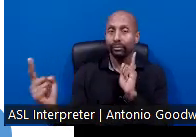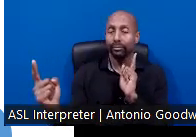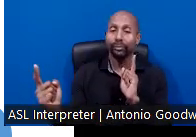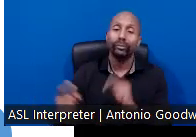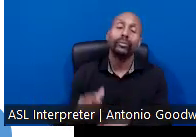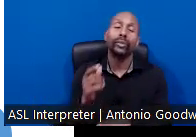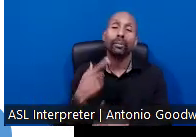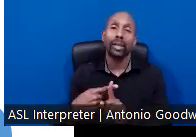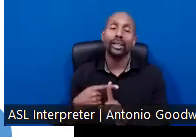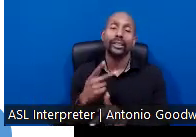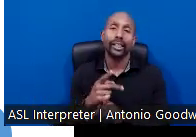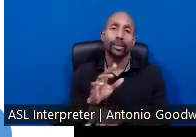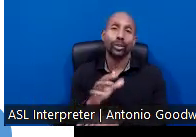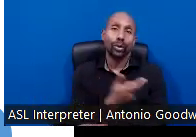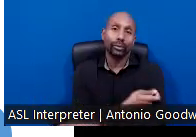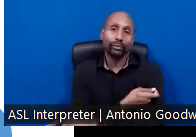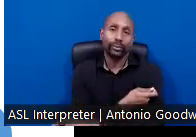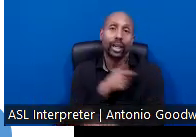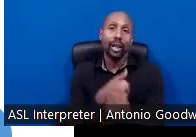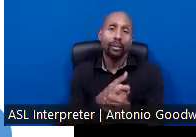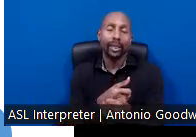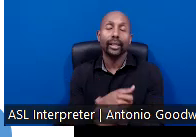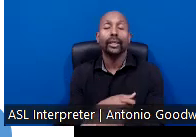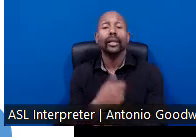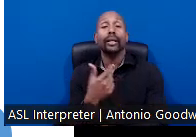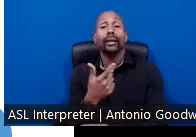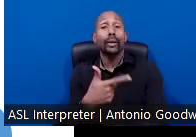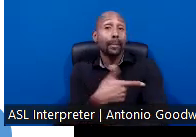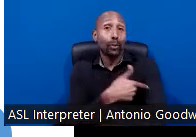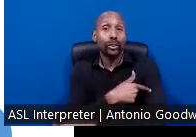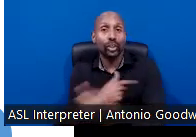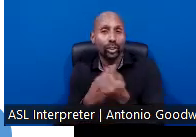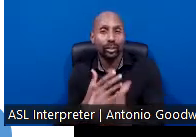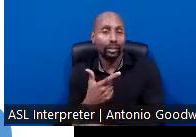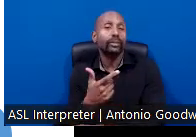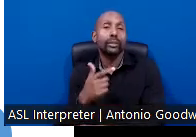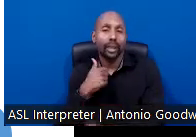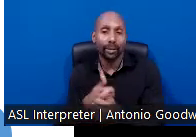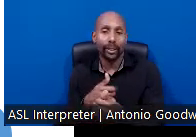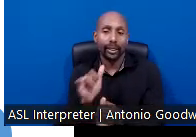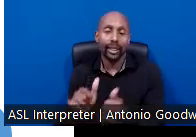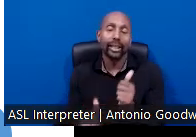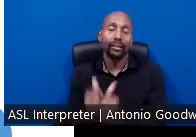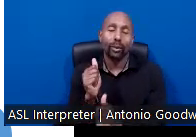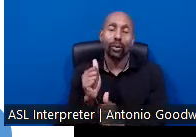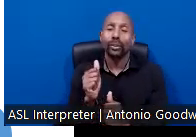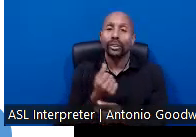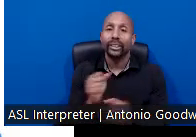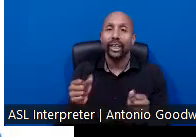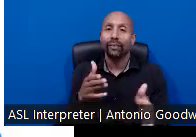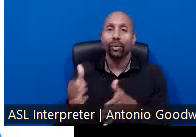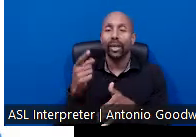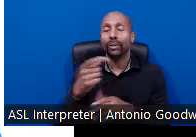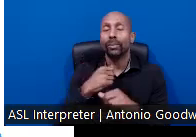boosters as well. That is going to be one of the safest ways you can protect you and your family moving forward.